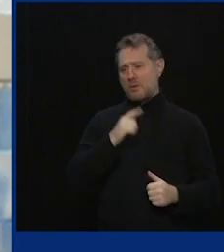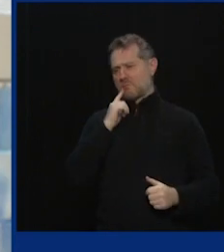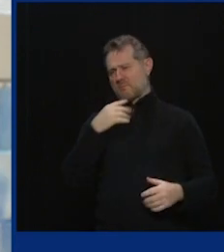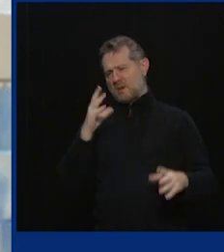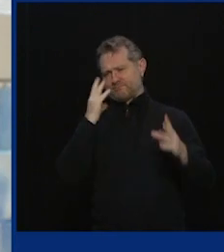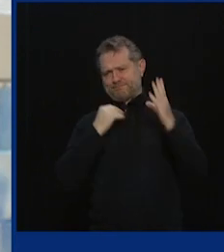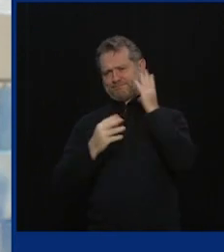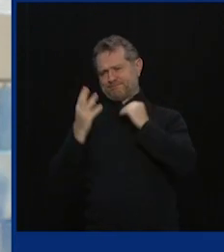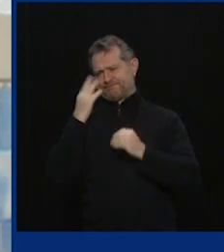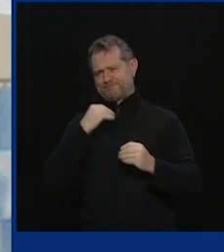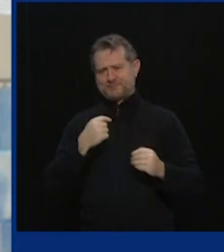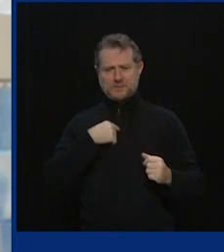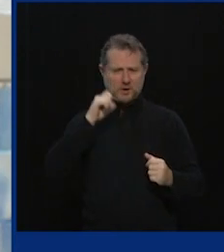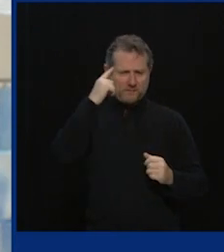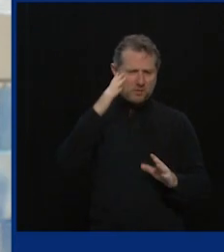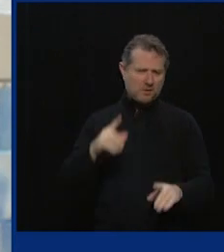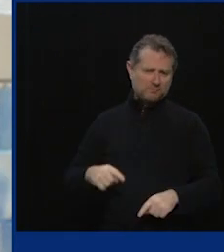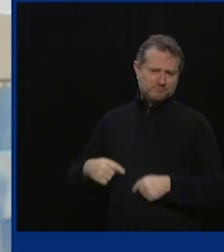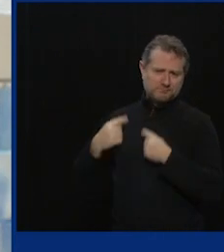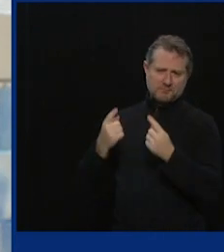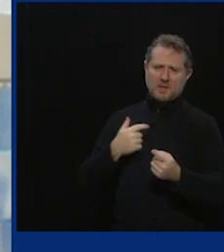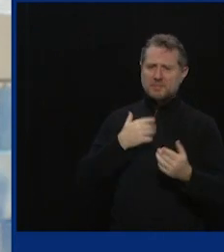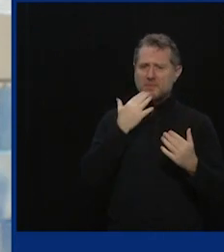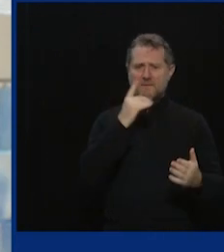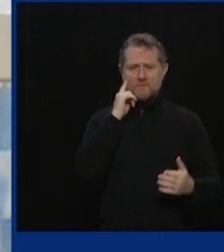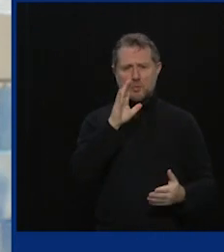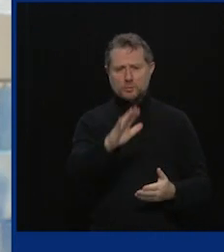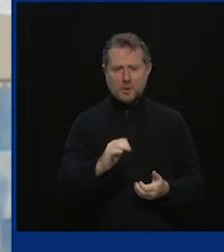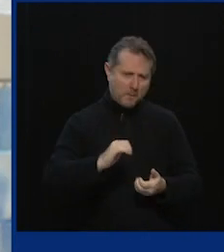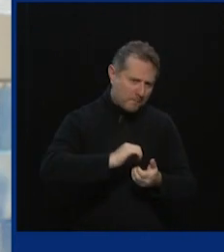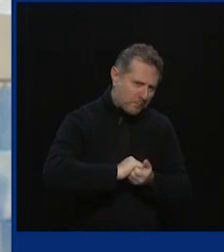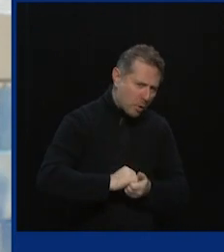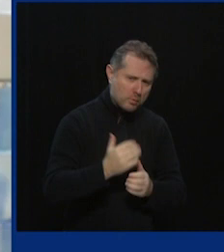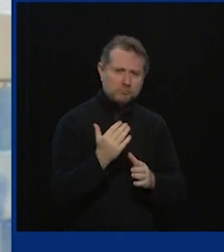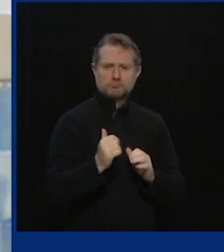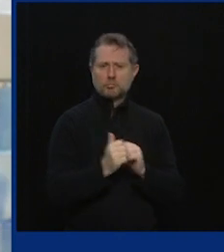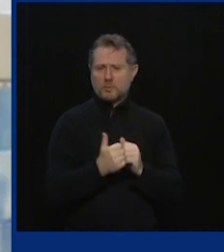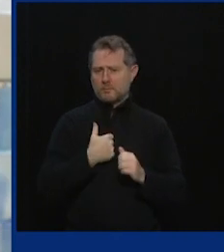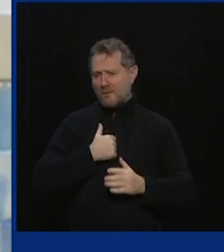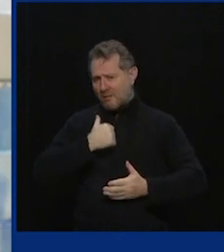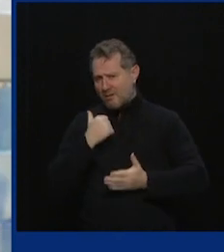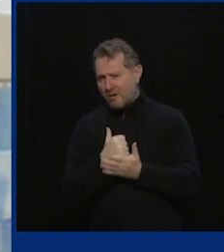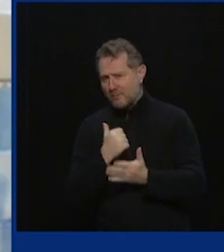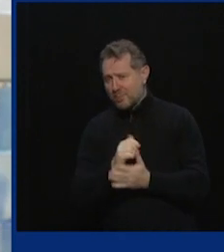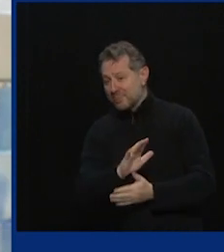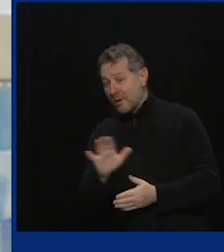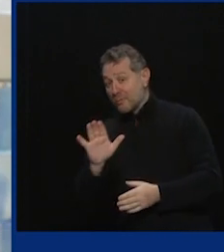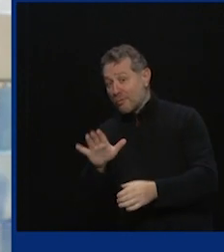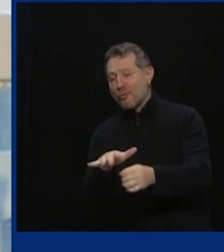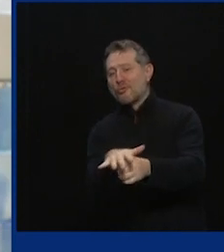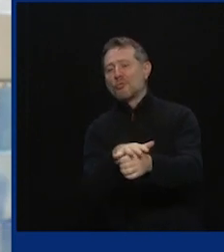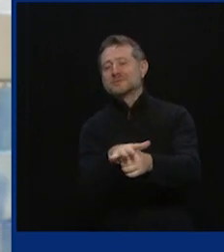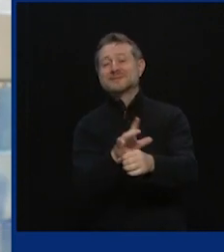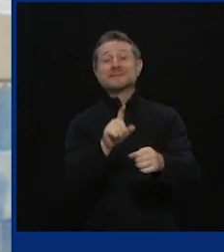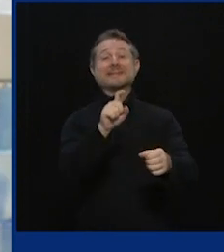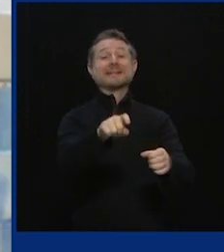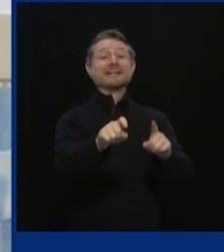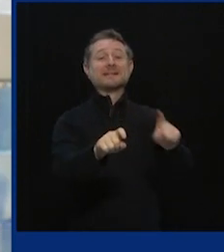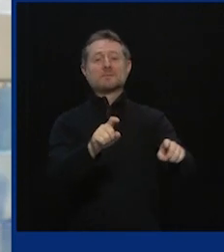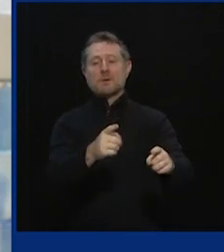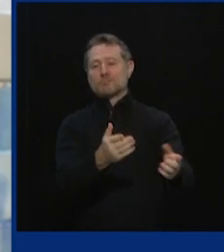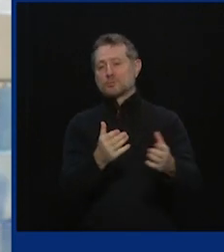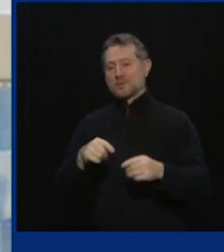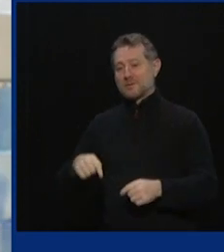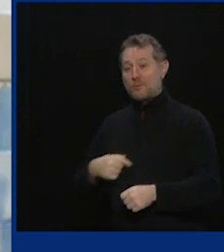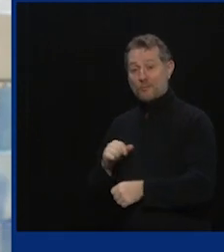I want to thank you for your incredible partnership and helping just bring the needs of your constituents to the forefront when we're taking action in Albany, and